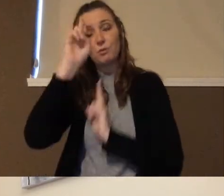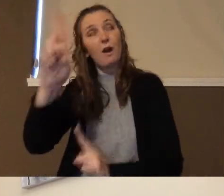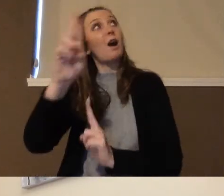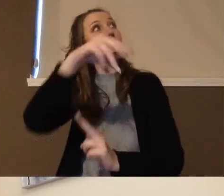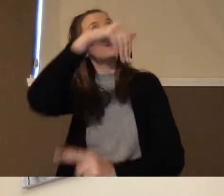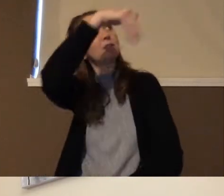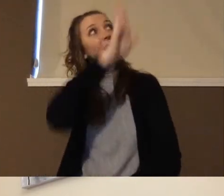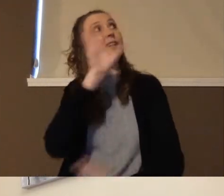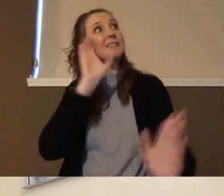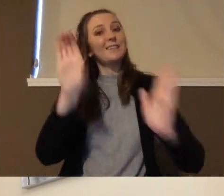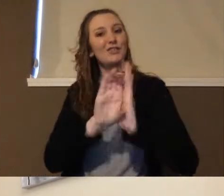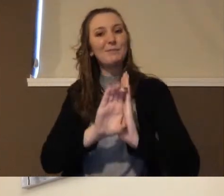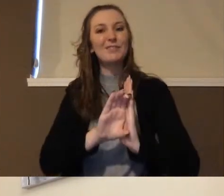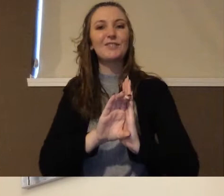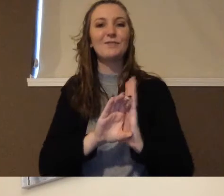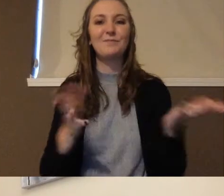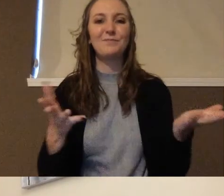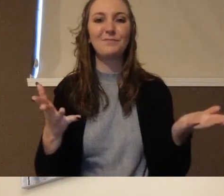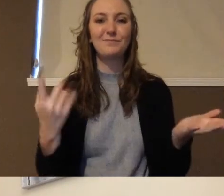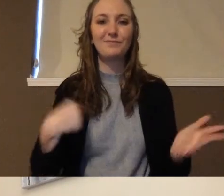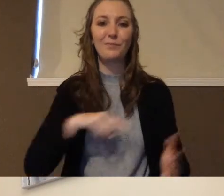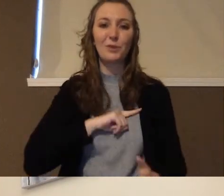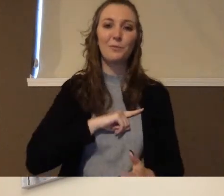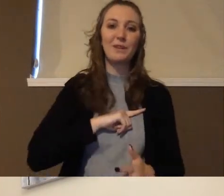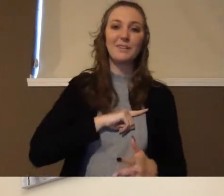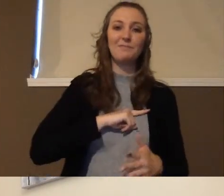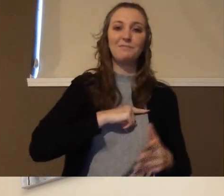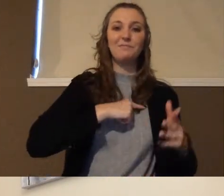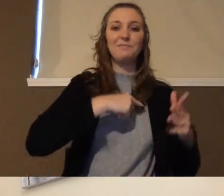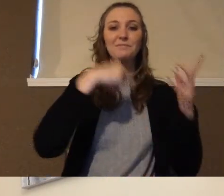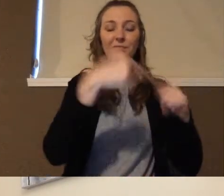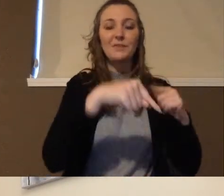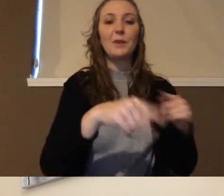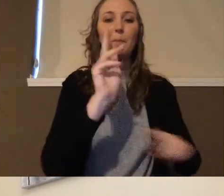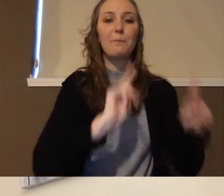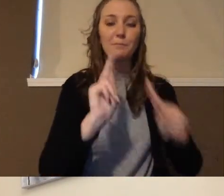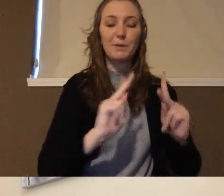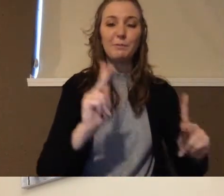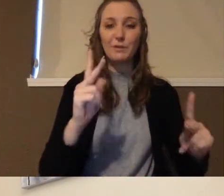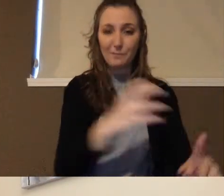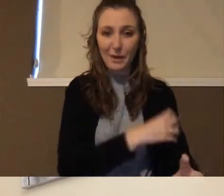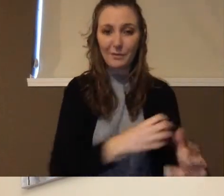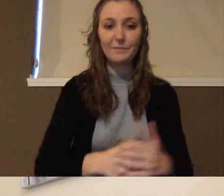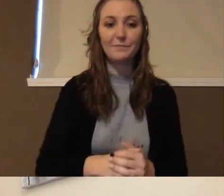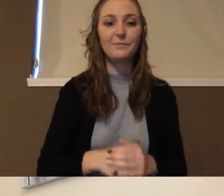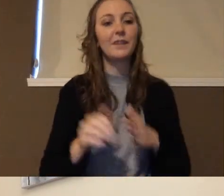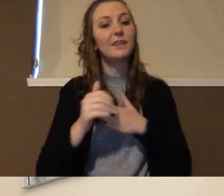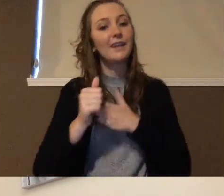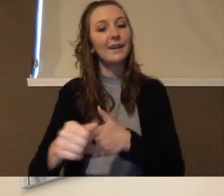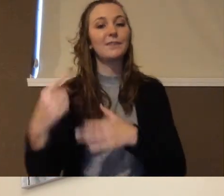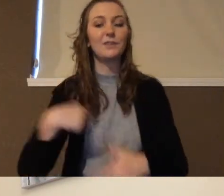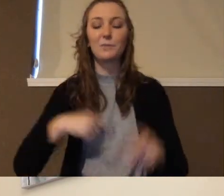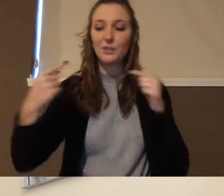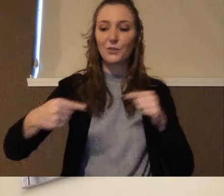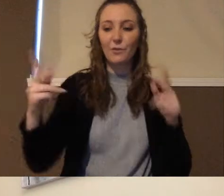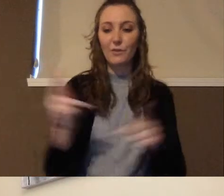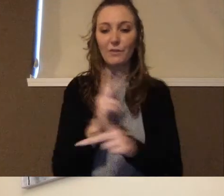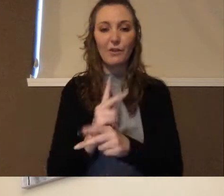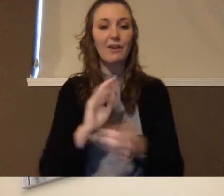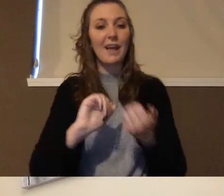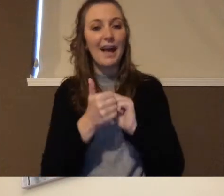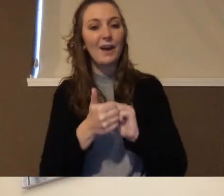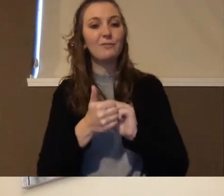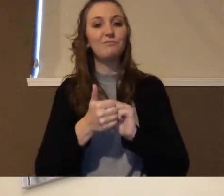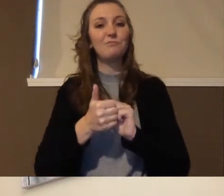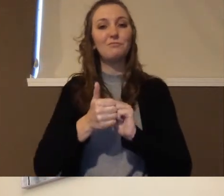in power without becoming complicit with injustice. Guide us as we grapple with how to be instruments of your grace to people who abuse